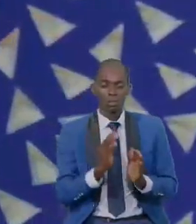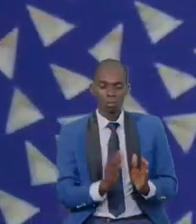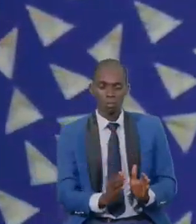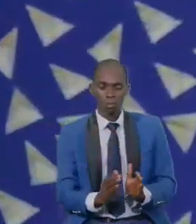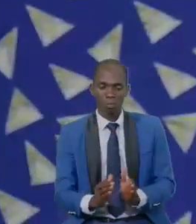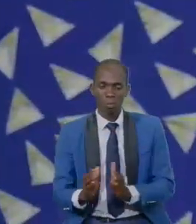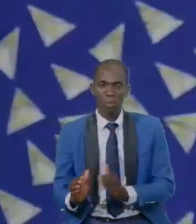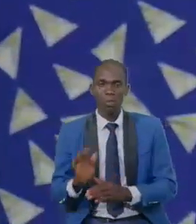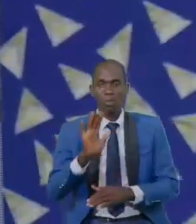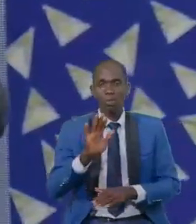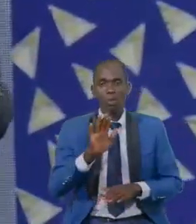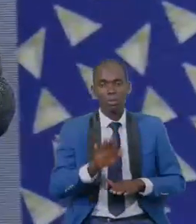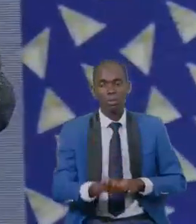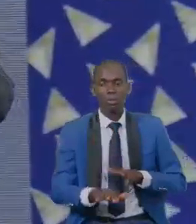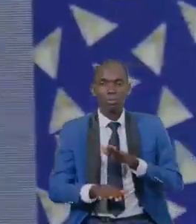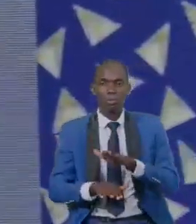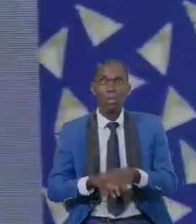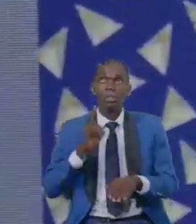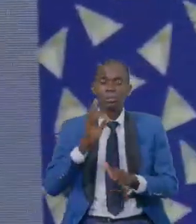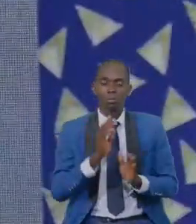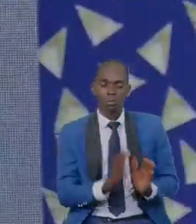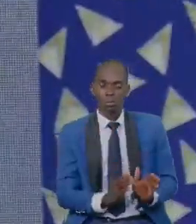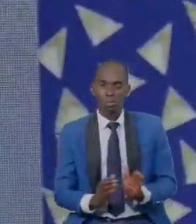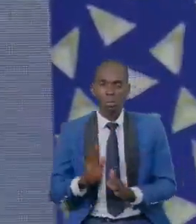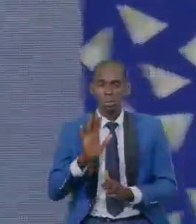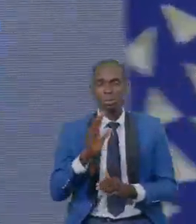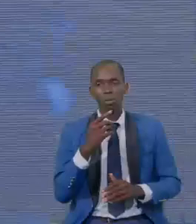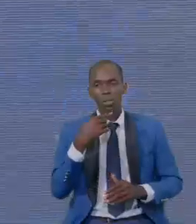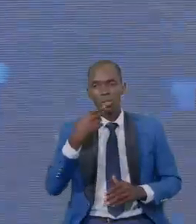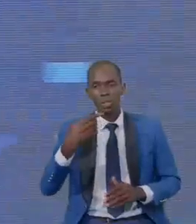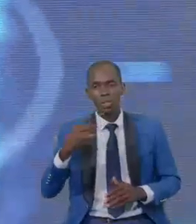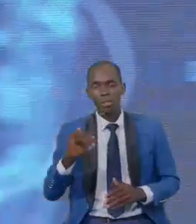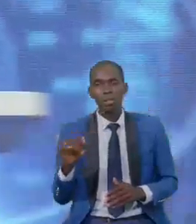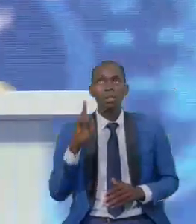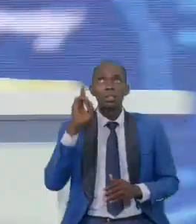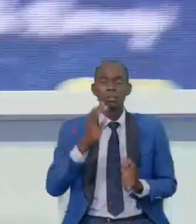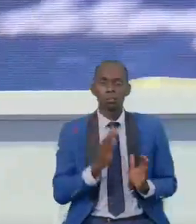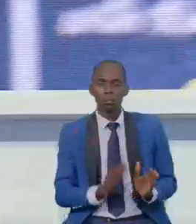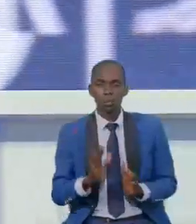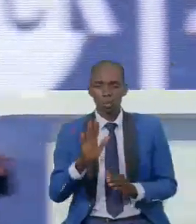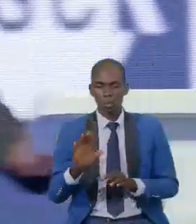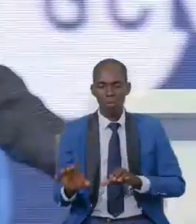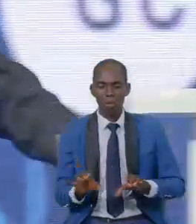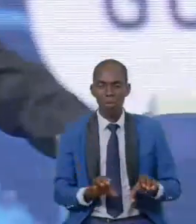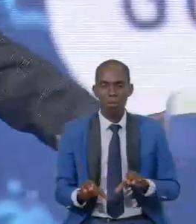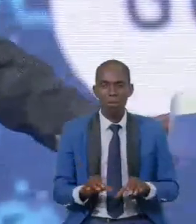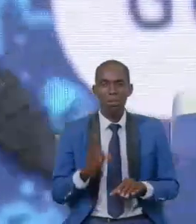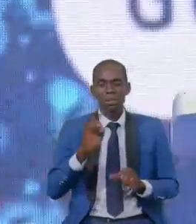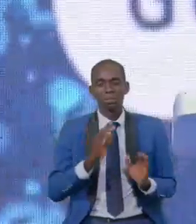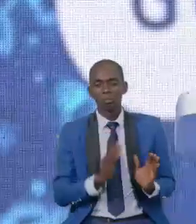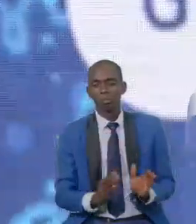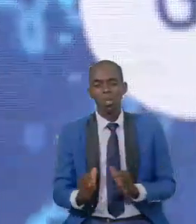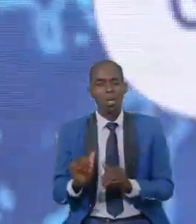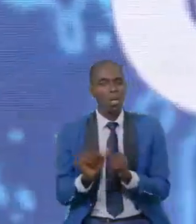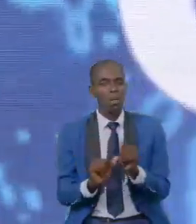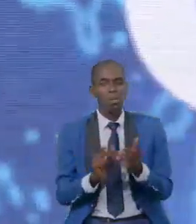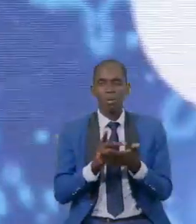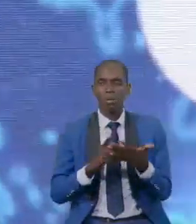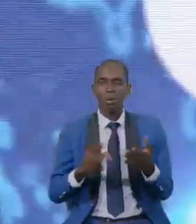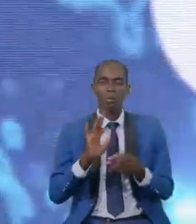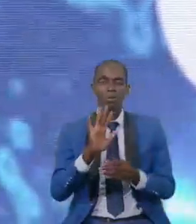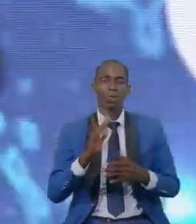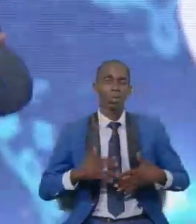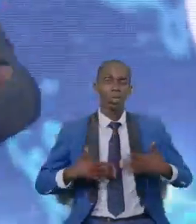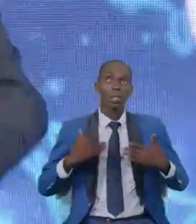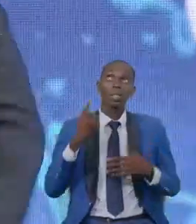He orders your speech. He orders your action. He orders every part of your life. It